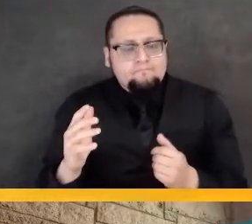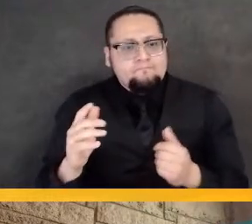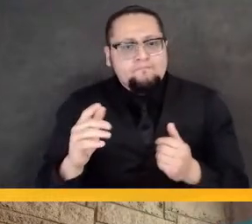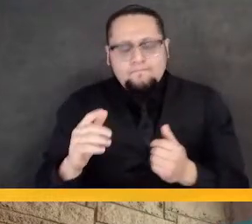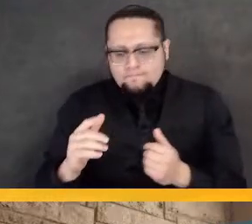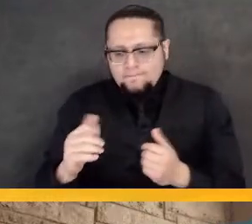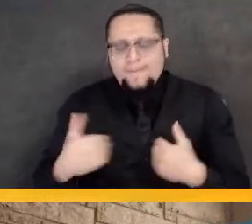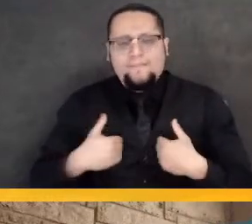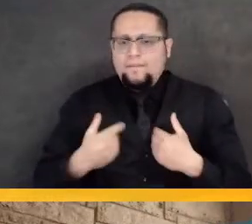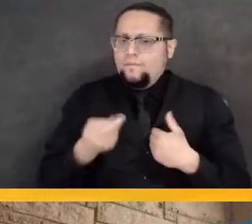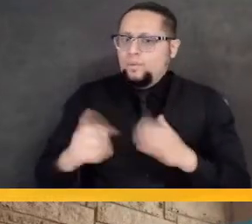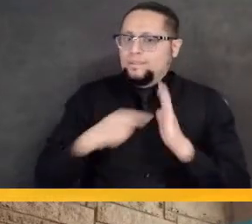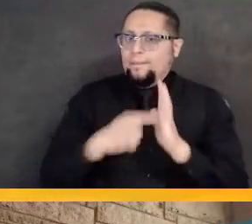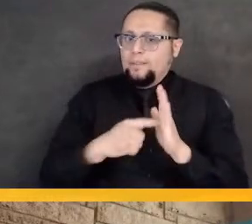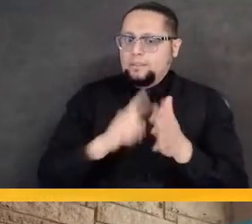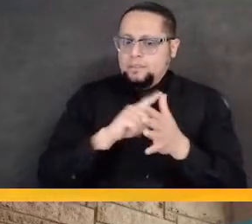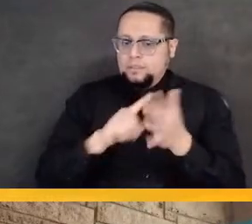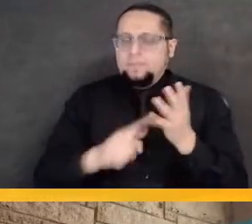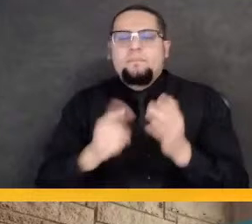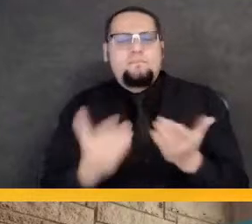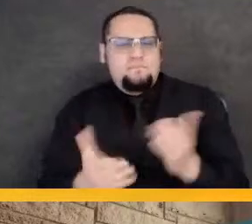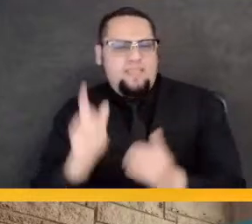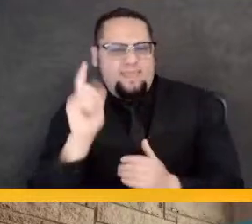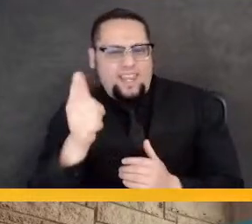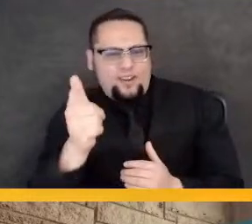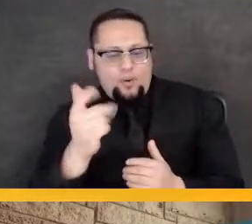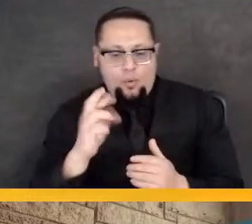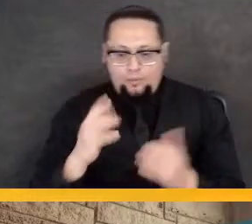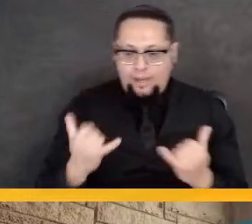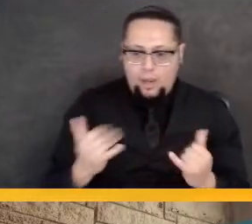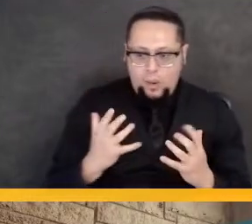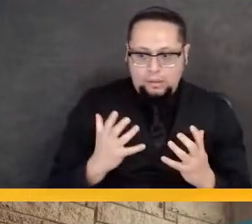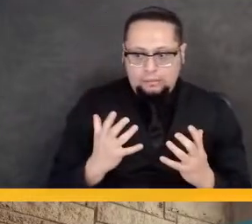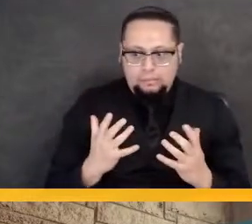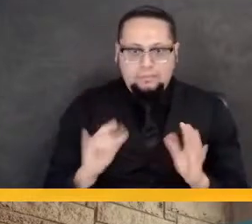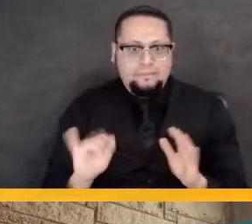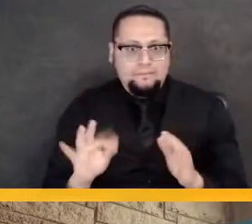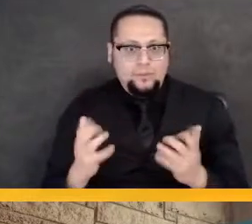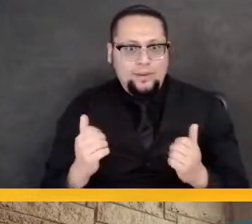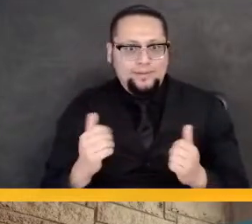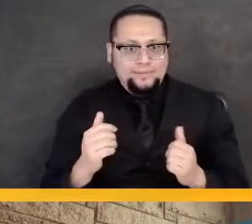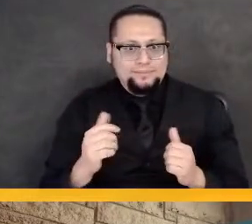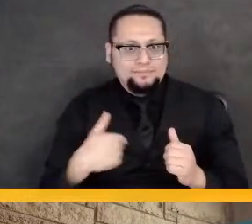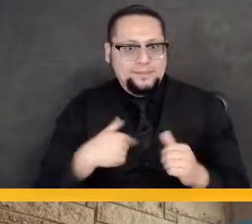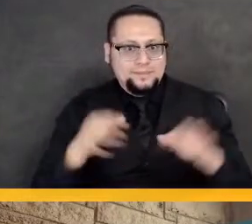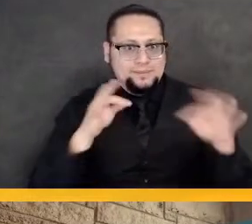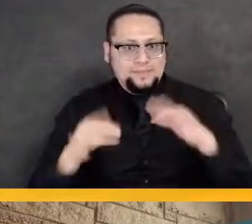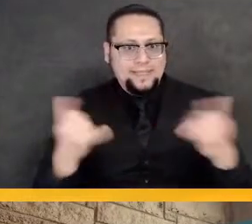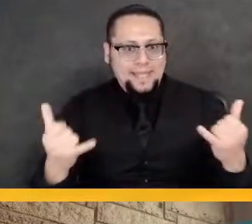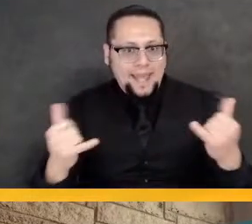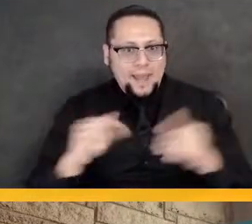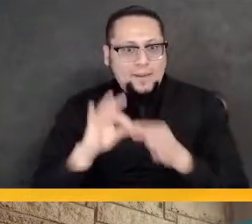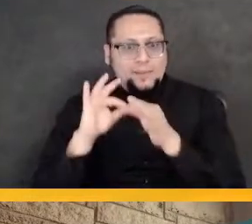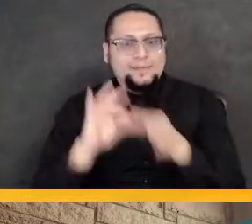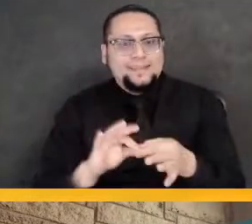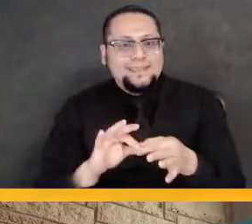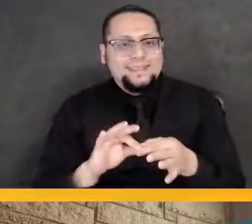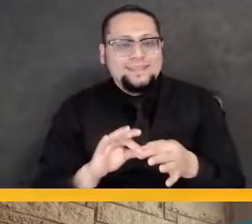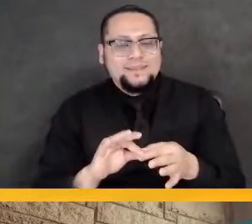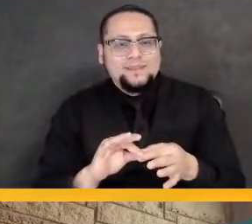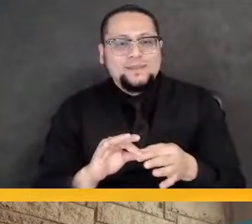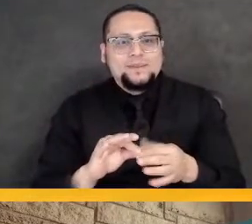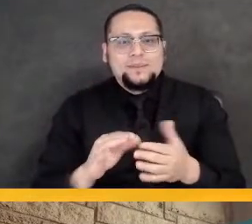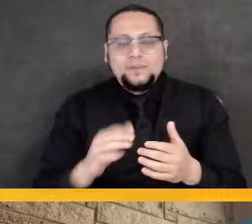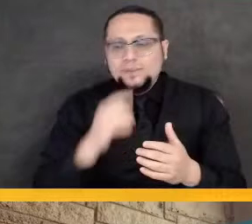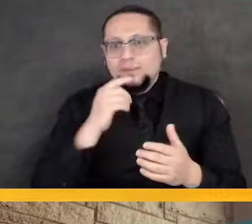could speak on too, perhaps later on or now if y'all would like to hear them, about times